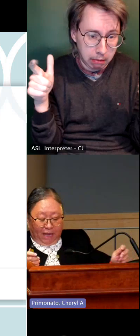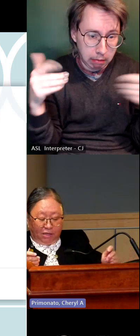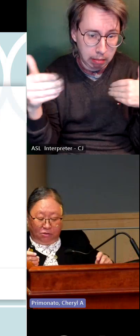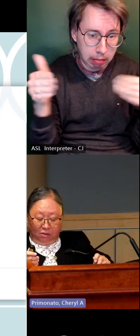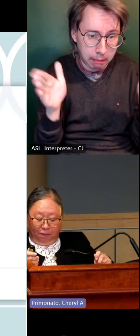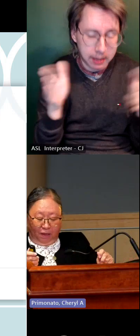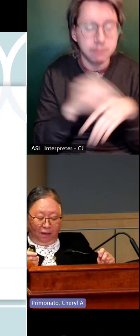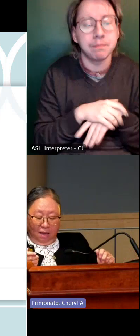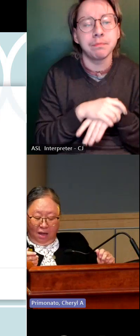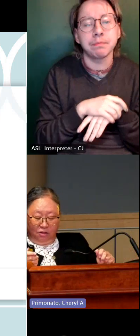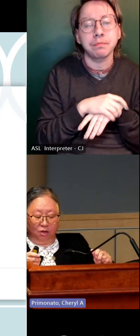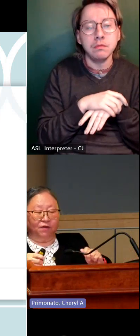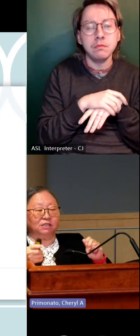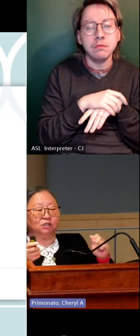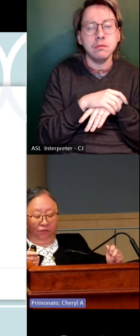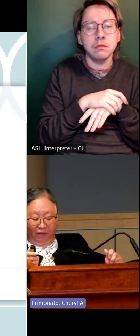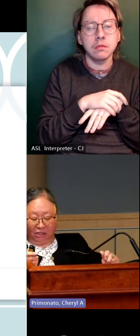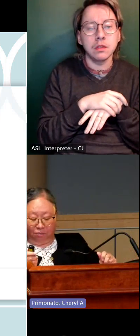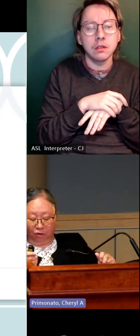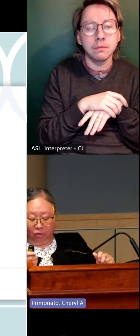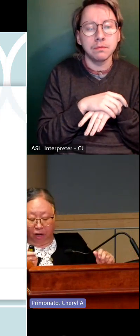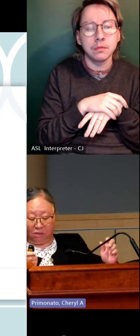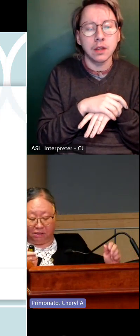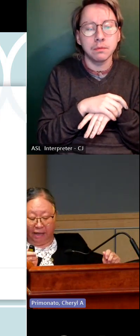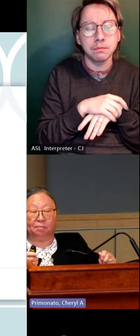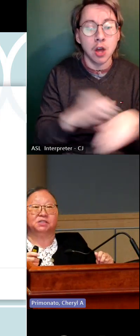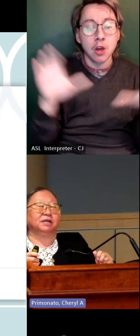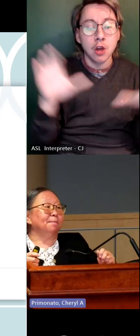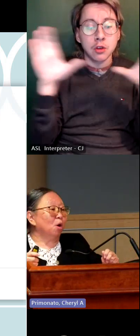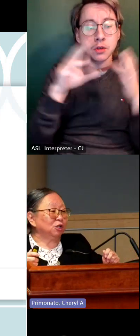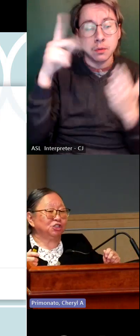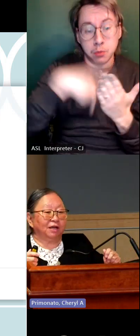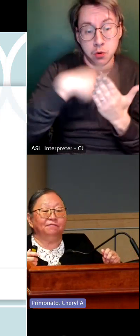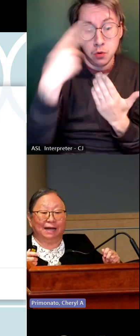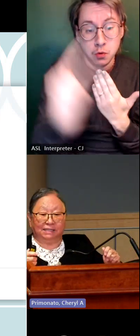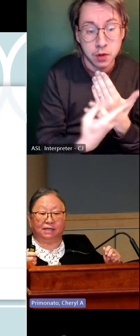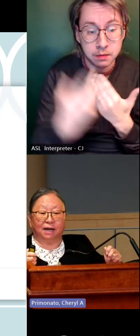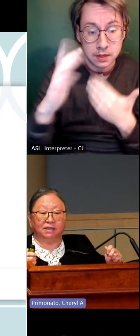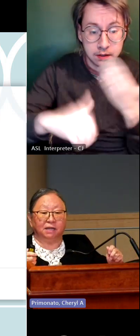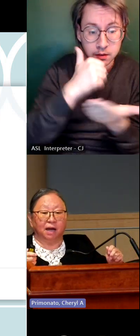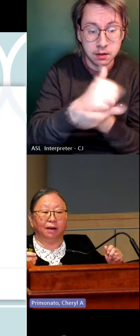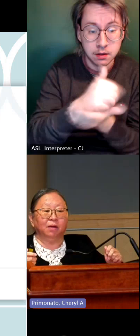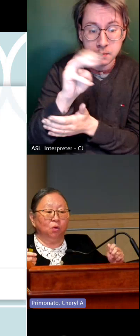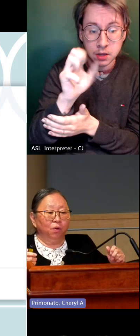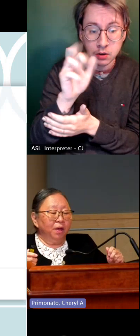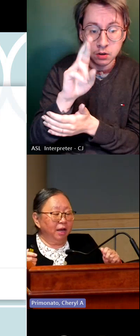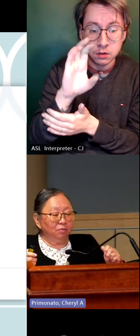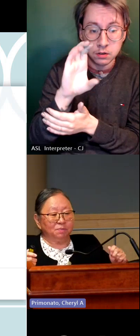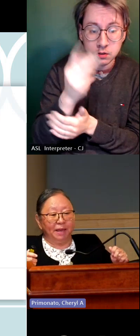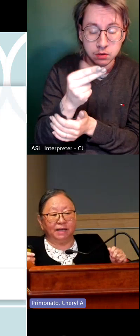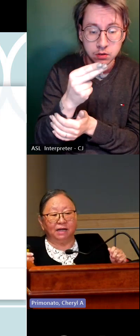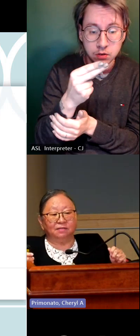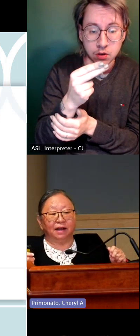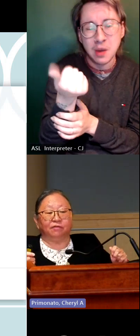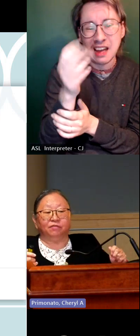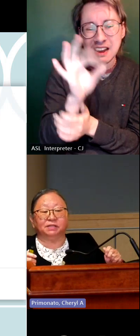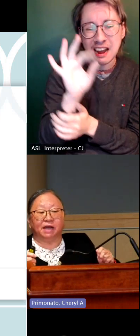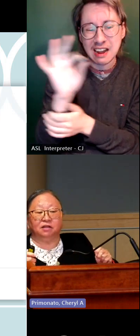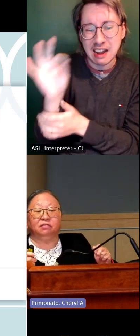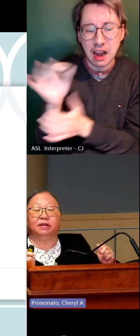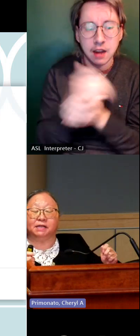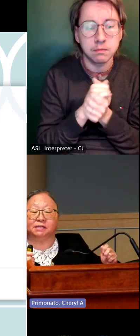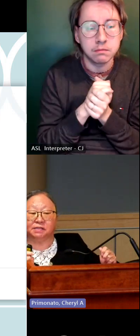The PAUCP, the Unified Certification Program, was established in March of 1999, and it was mandated that